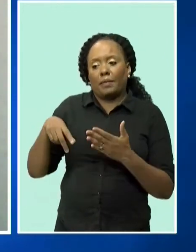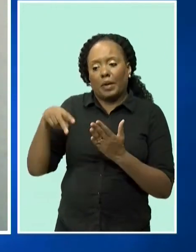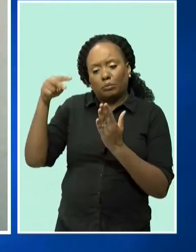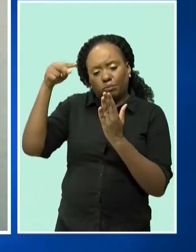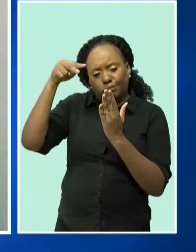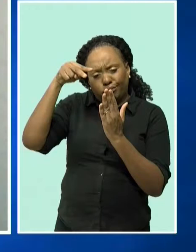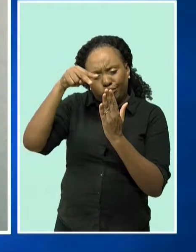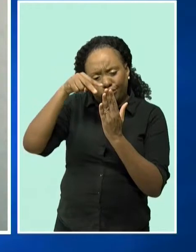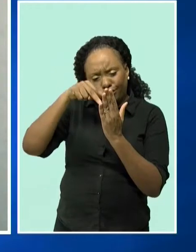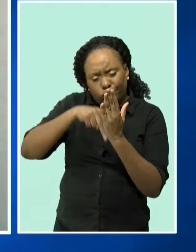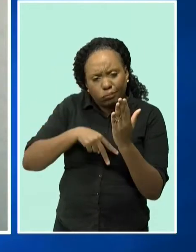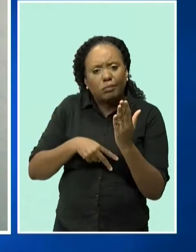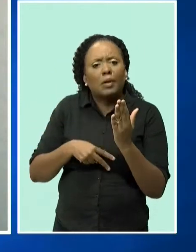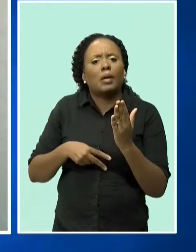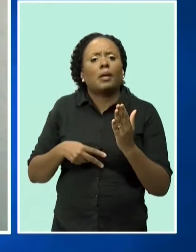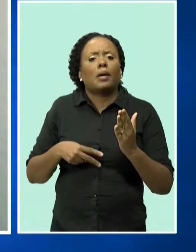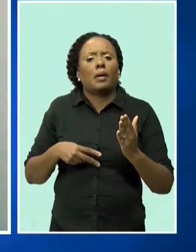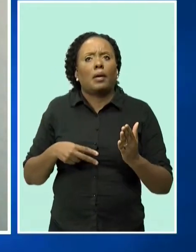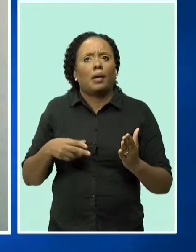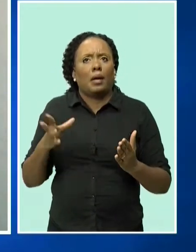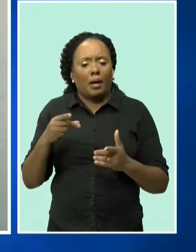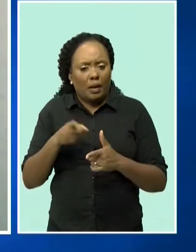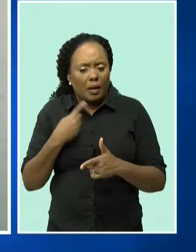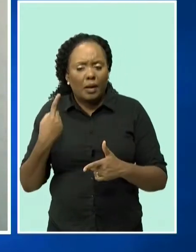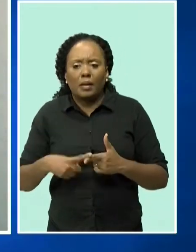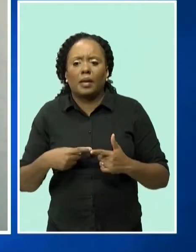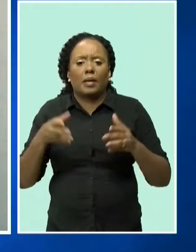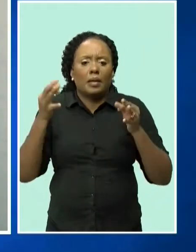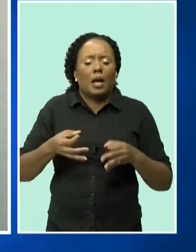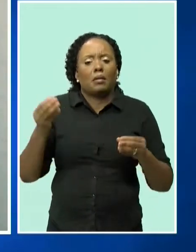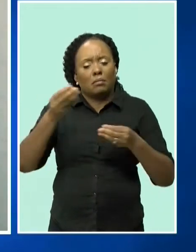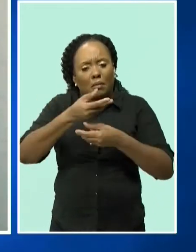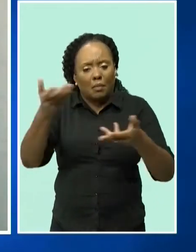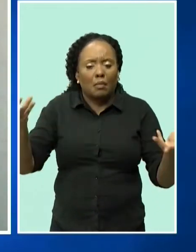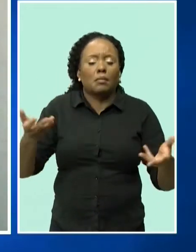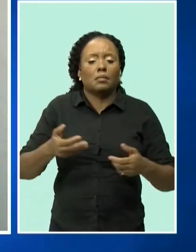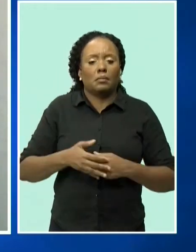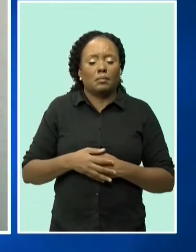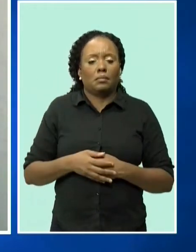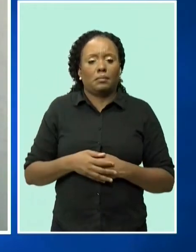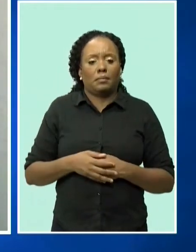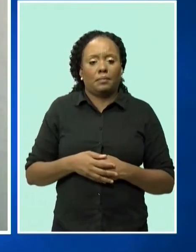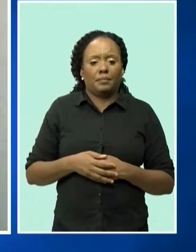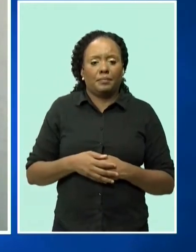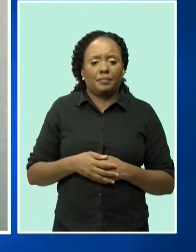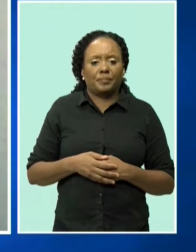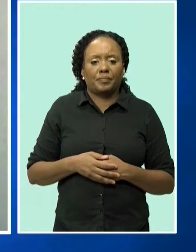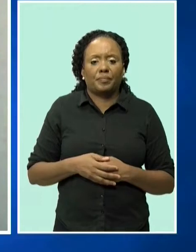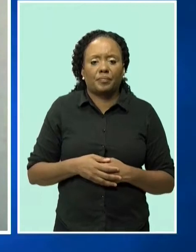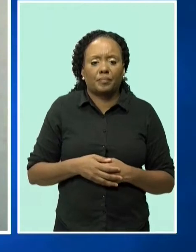will bring back to the public in further town hall meetings. But these